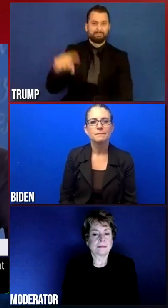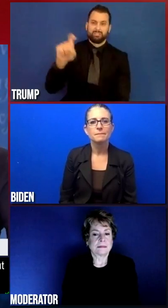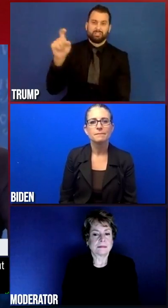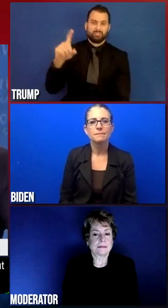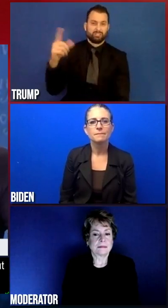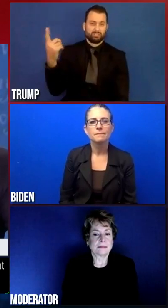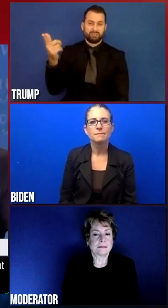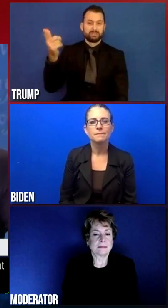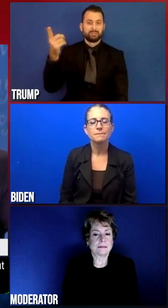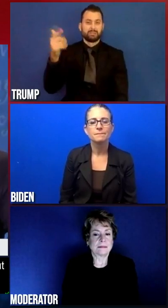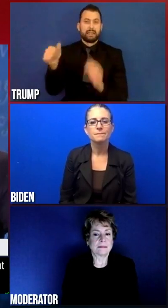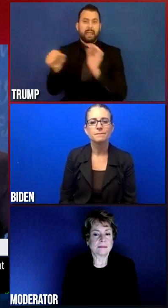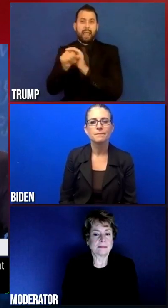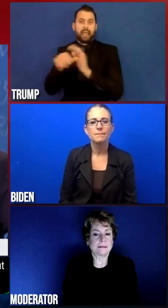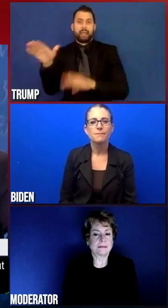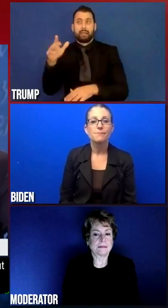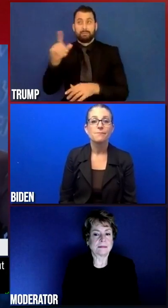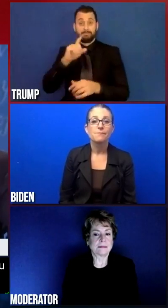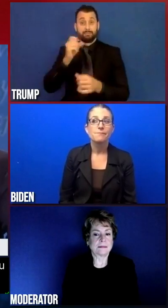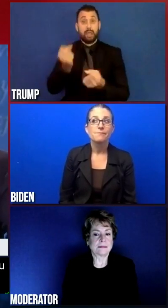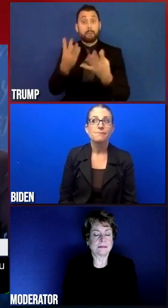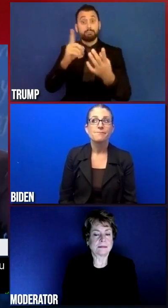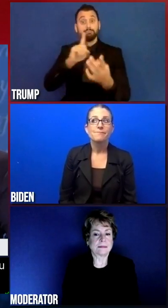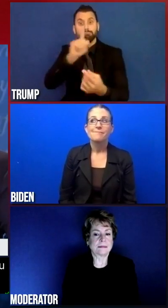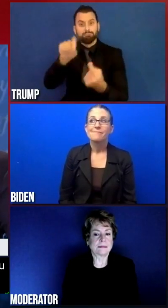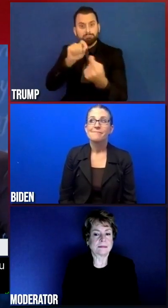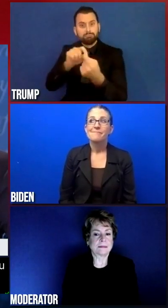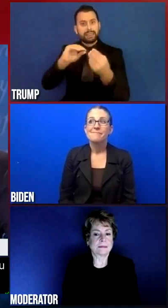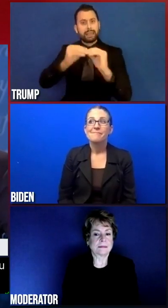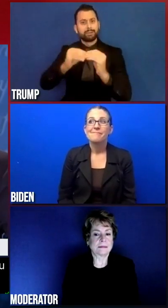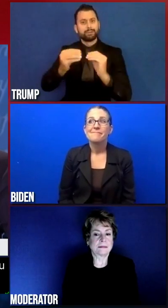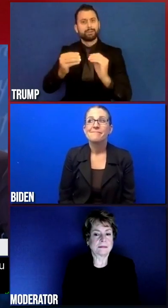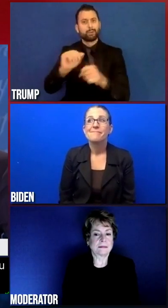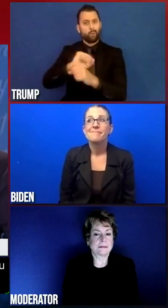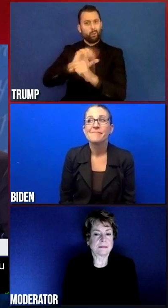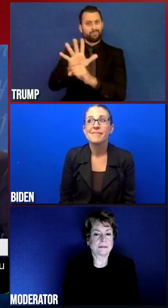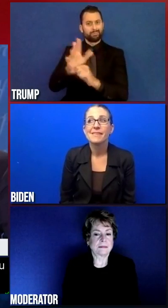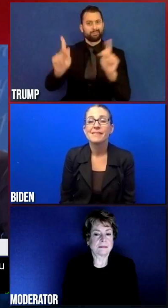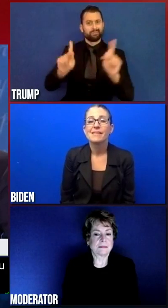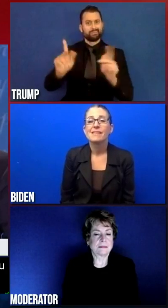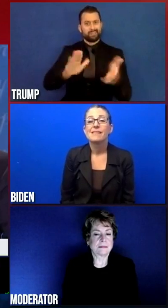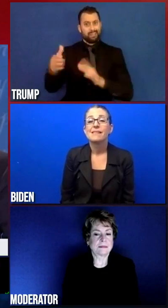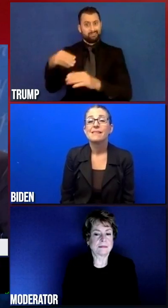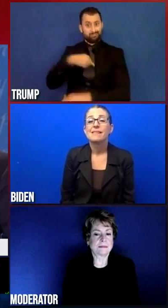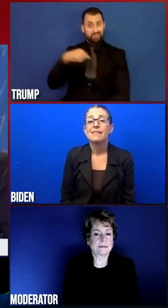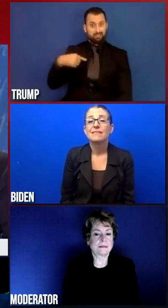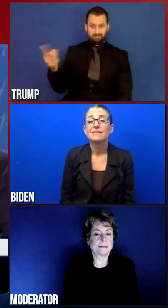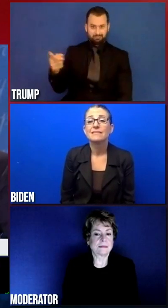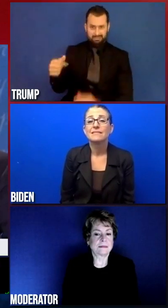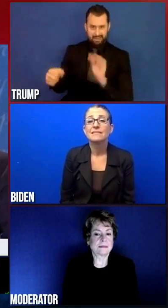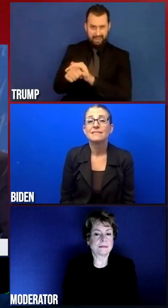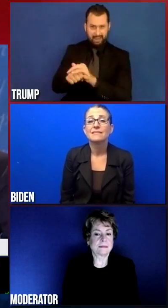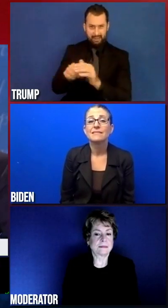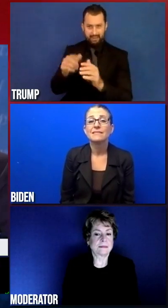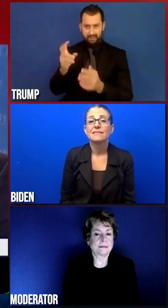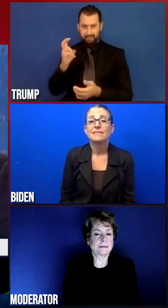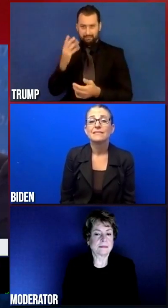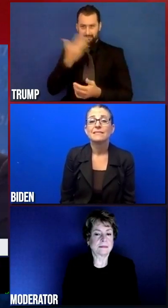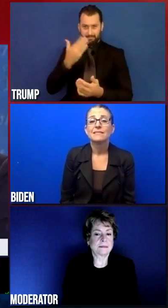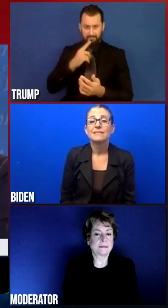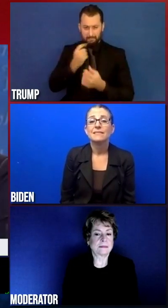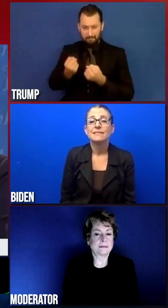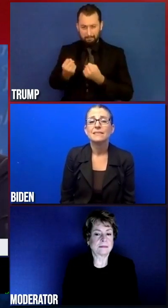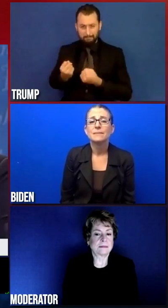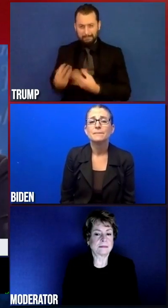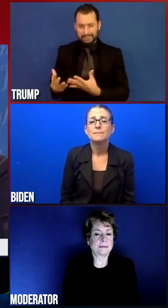You don't know how many people died in Russia. You don't know how many people died in India. They don't exactly give you a straight count, just so you understand. But if you look at what